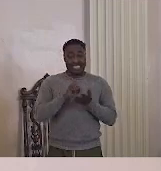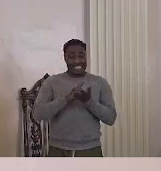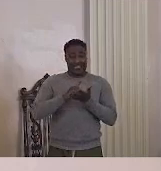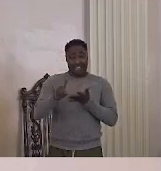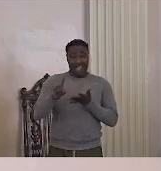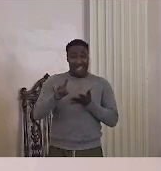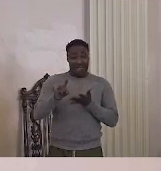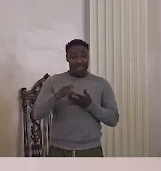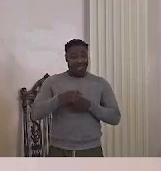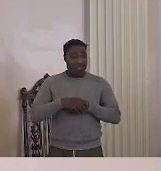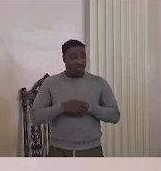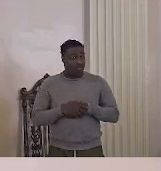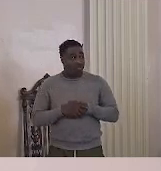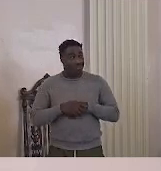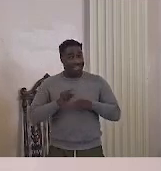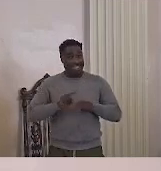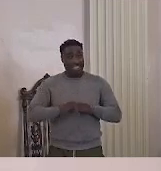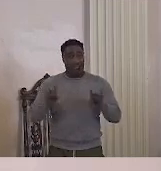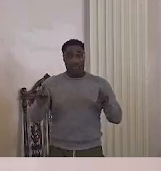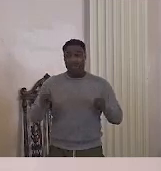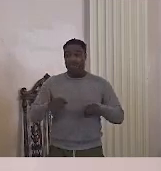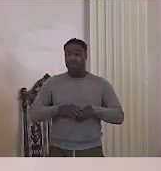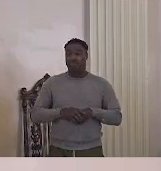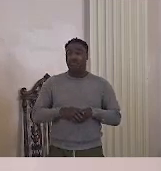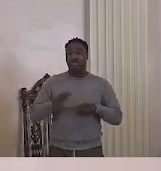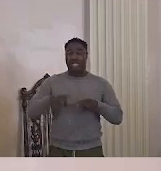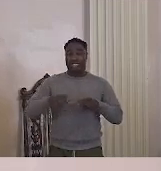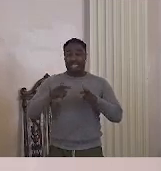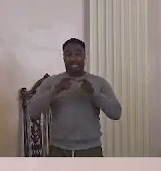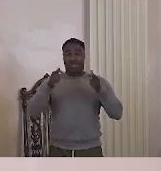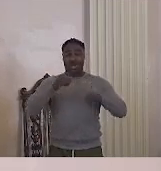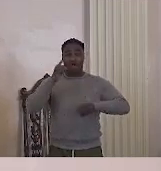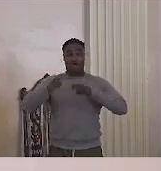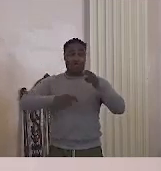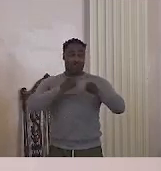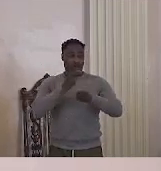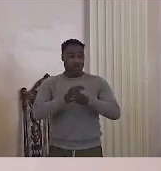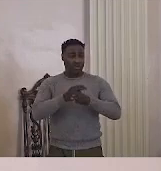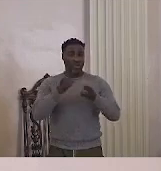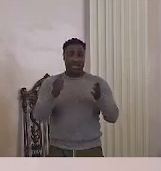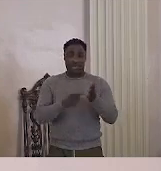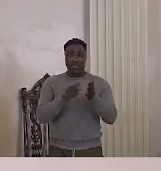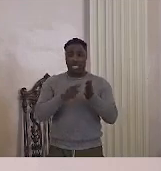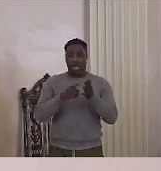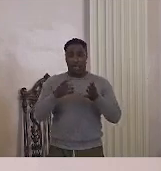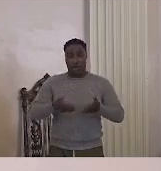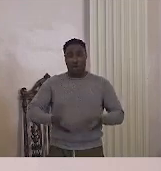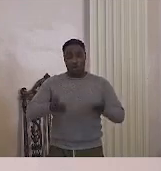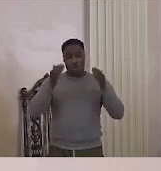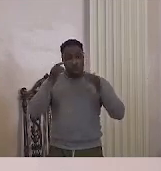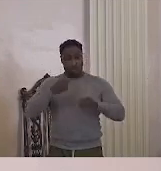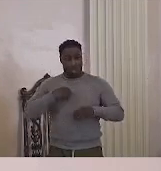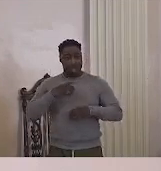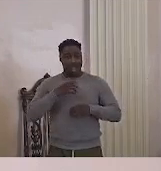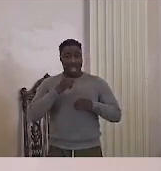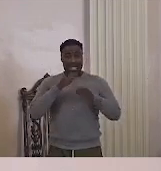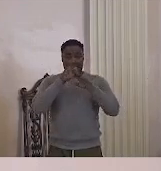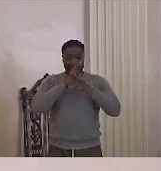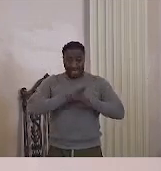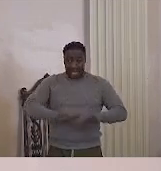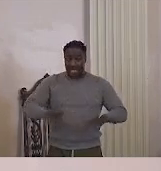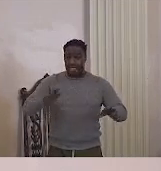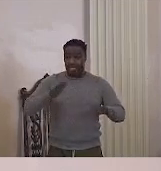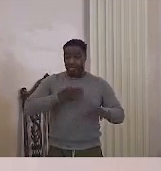mundane, in the vast universe that at times seems to envelop me, in the silence of my own meditative